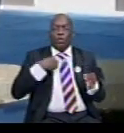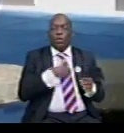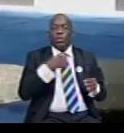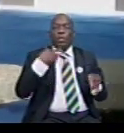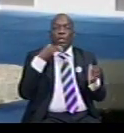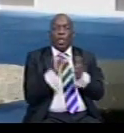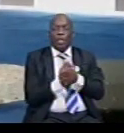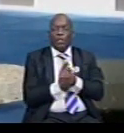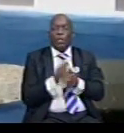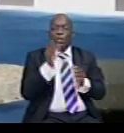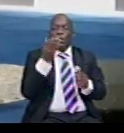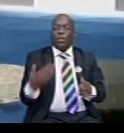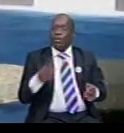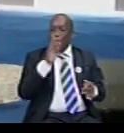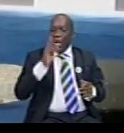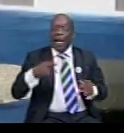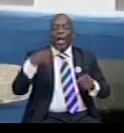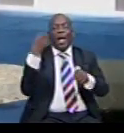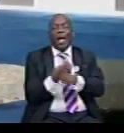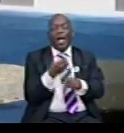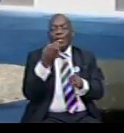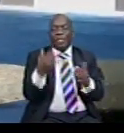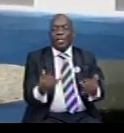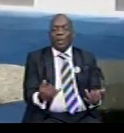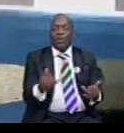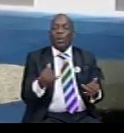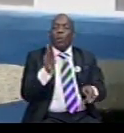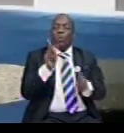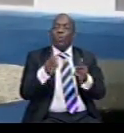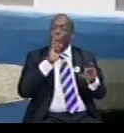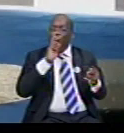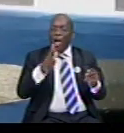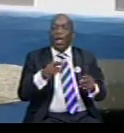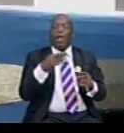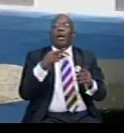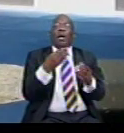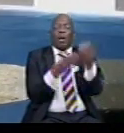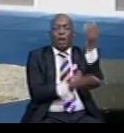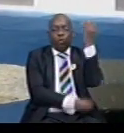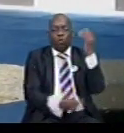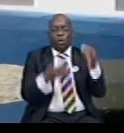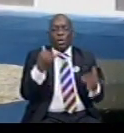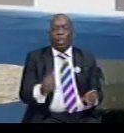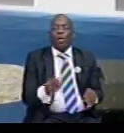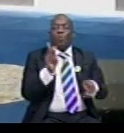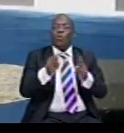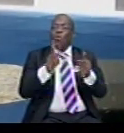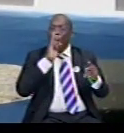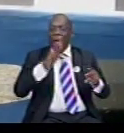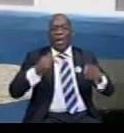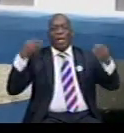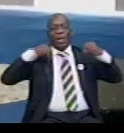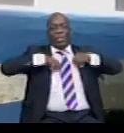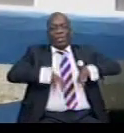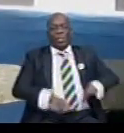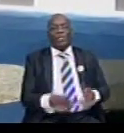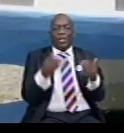people are poor now, people are confused now, people are dejected now, and then